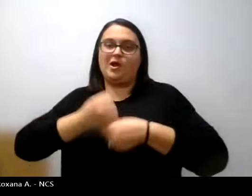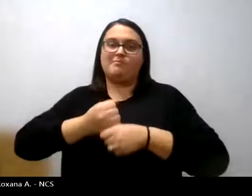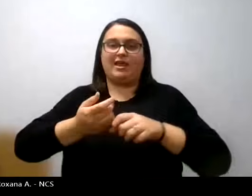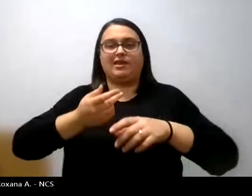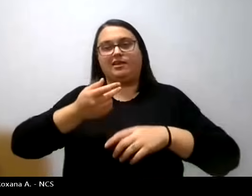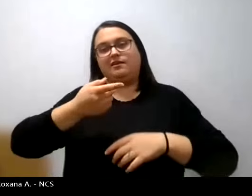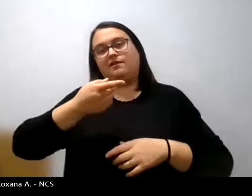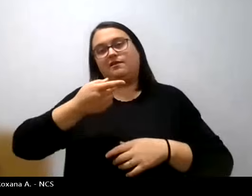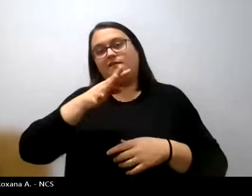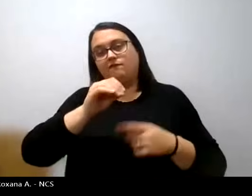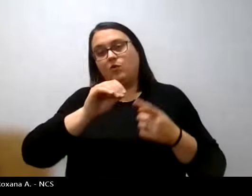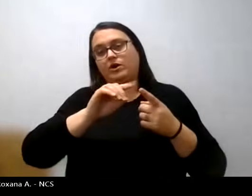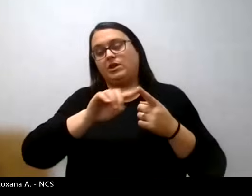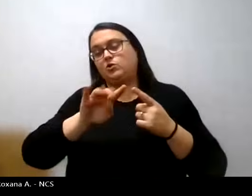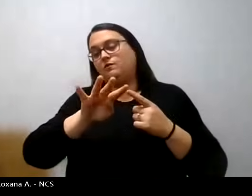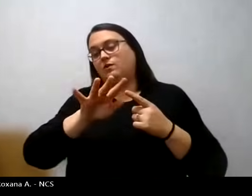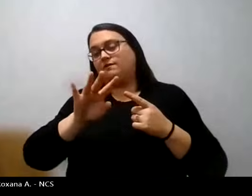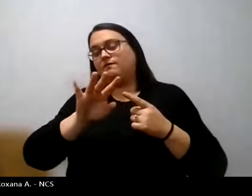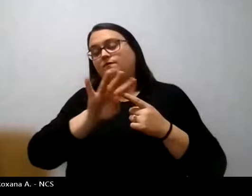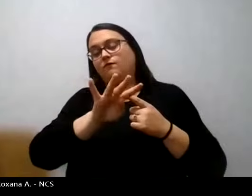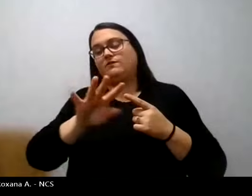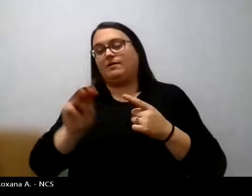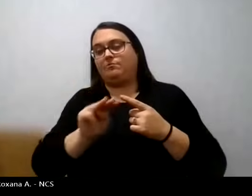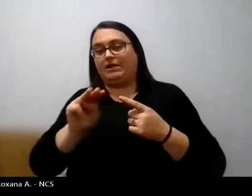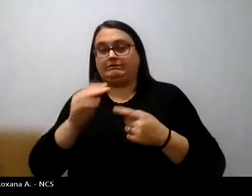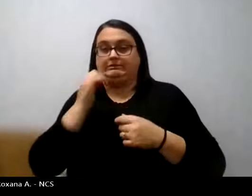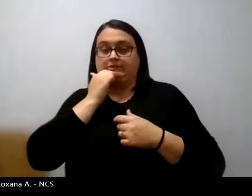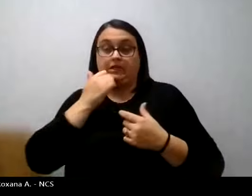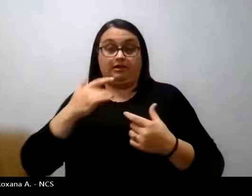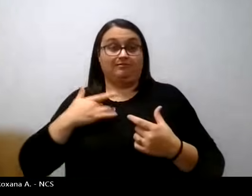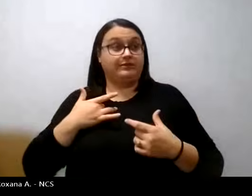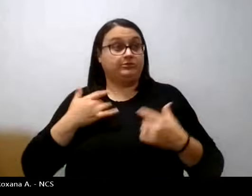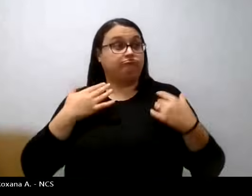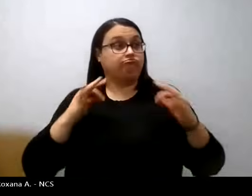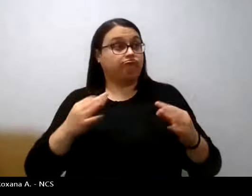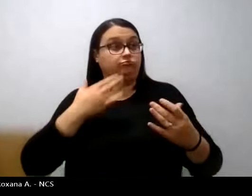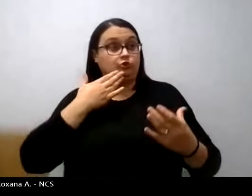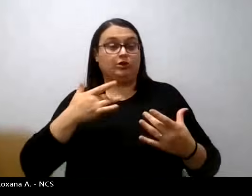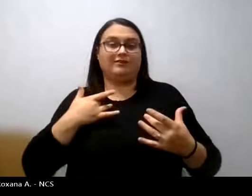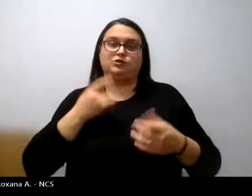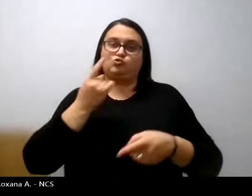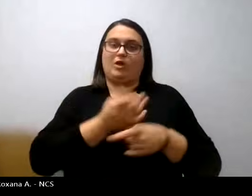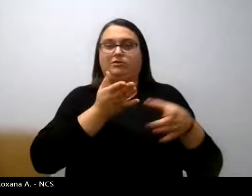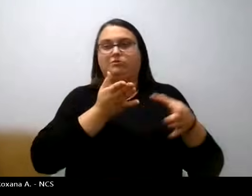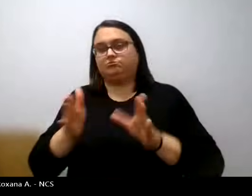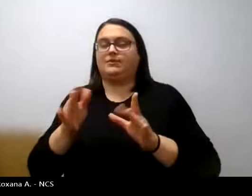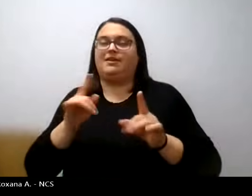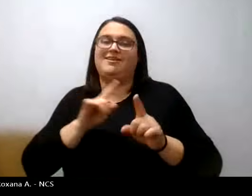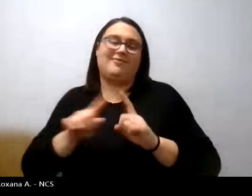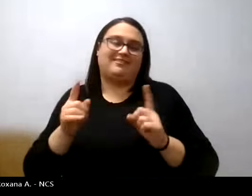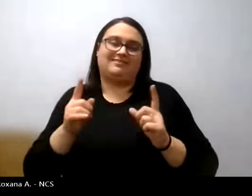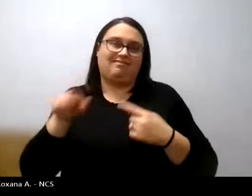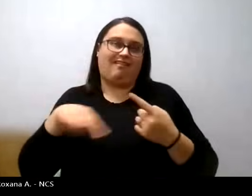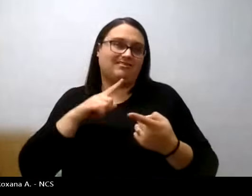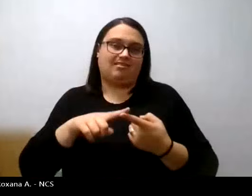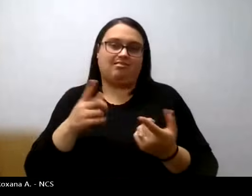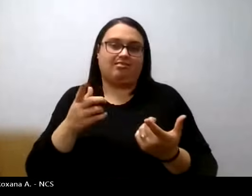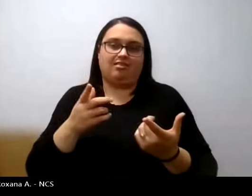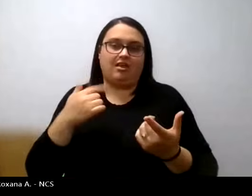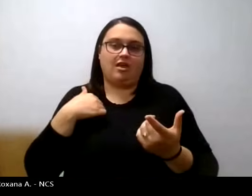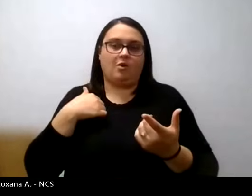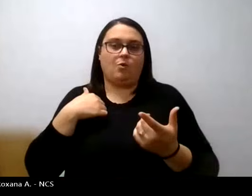day. So that feels good, right? It feels good that we're moving in the right direction, but until we've